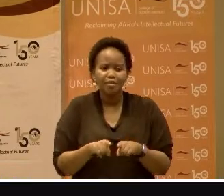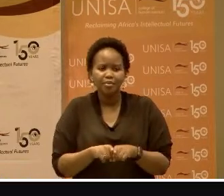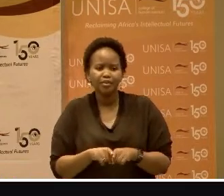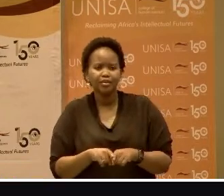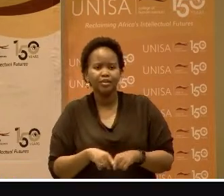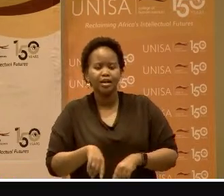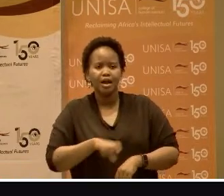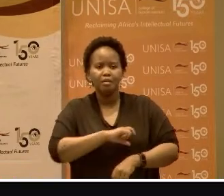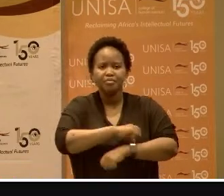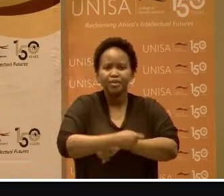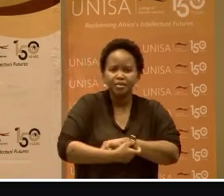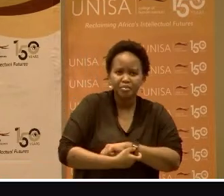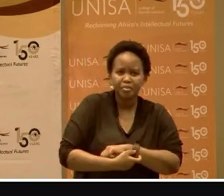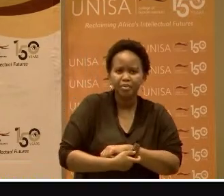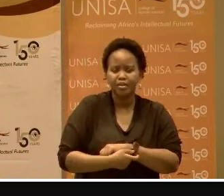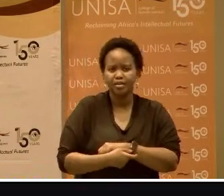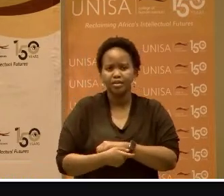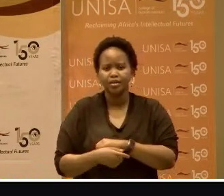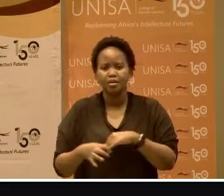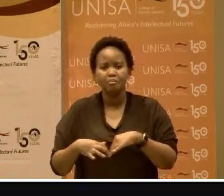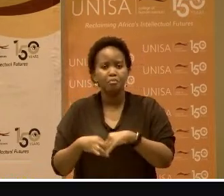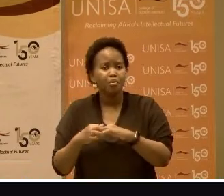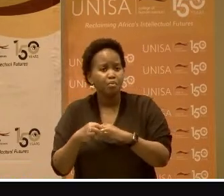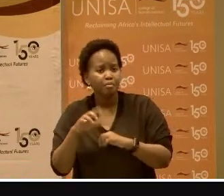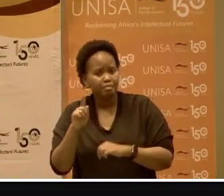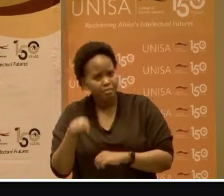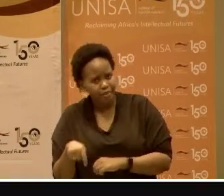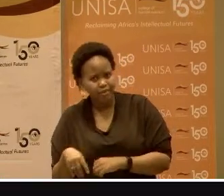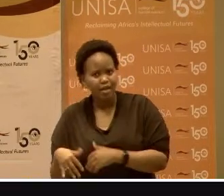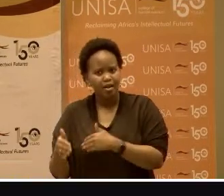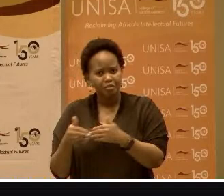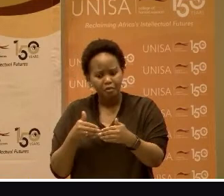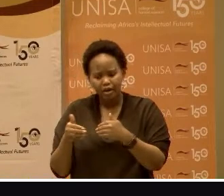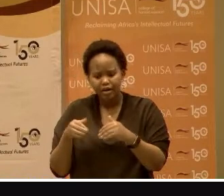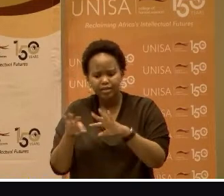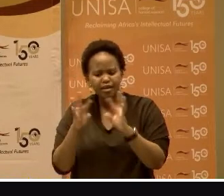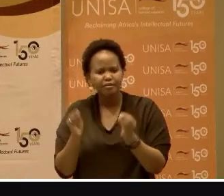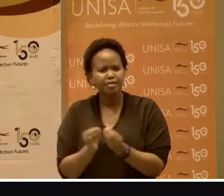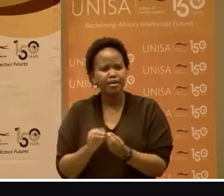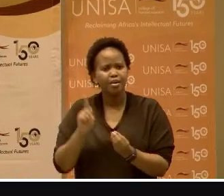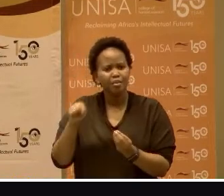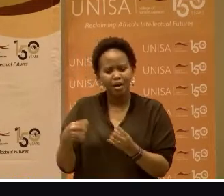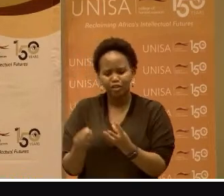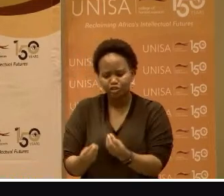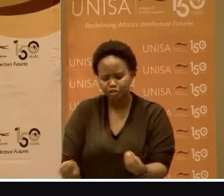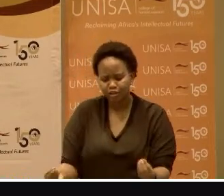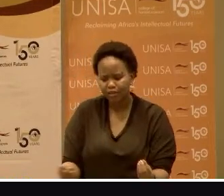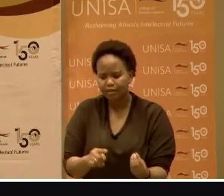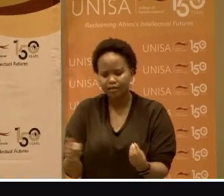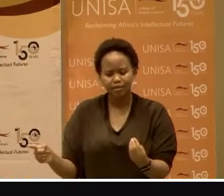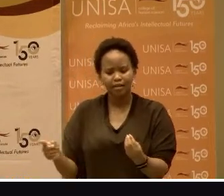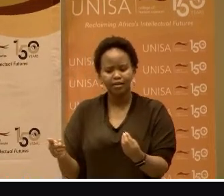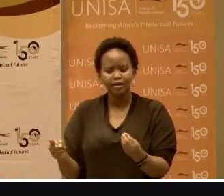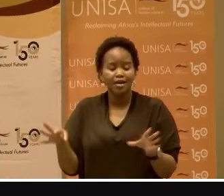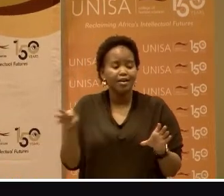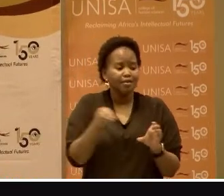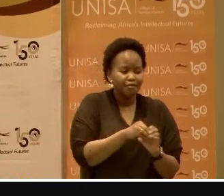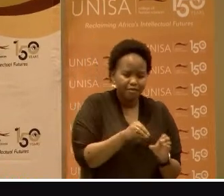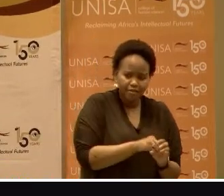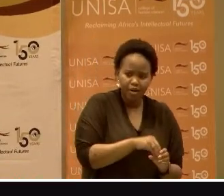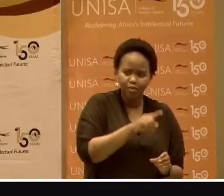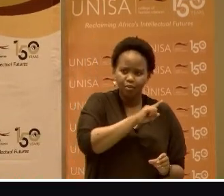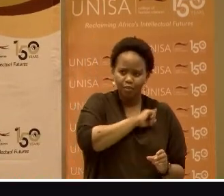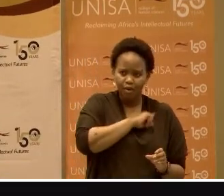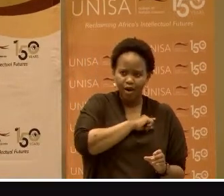the platform at home that will empower the children with interest and desire to learn indigenous